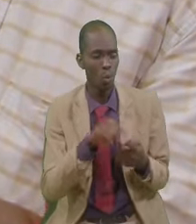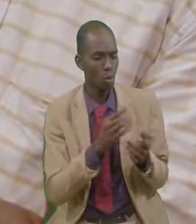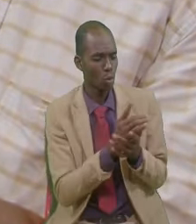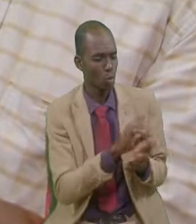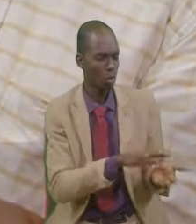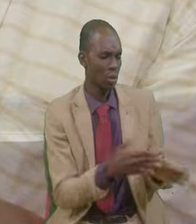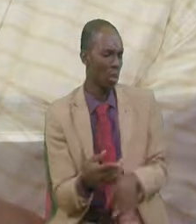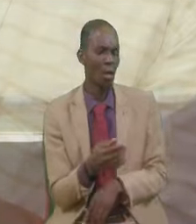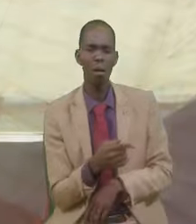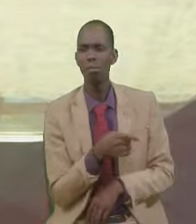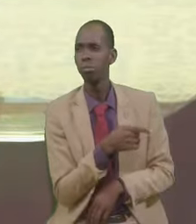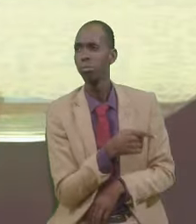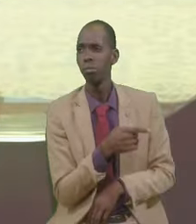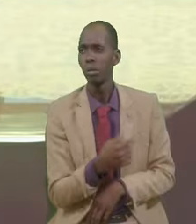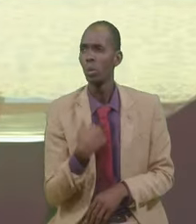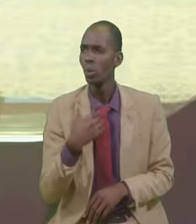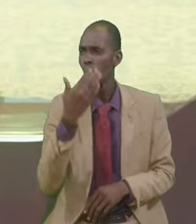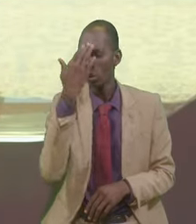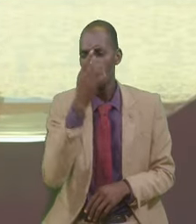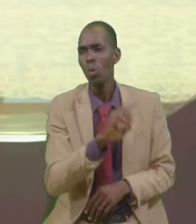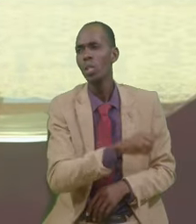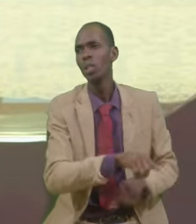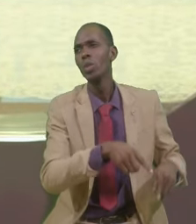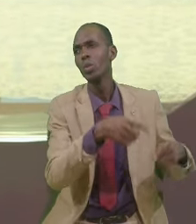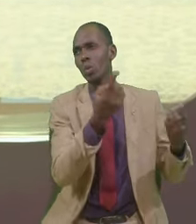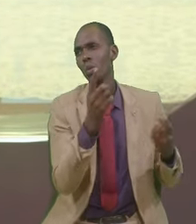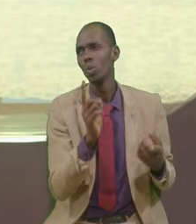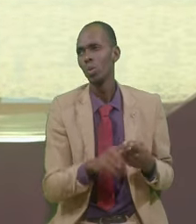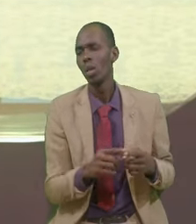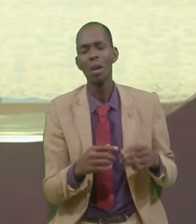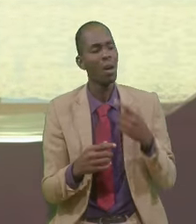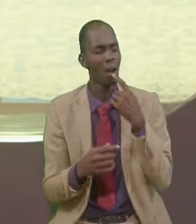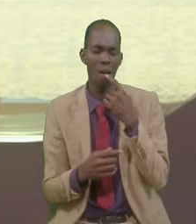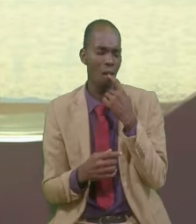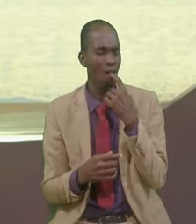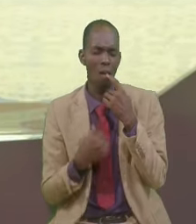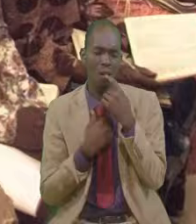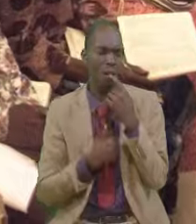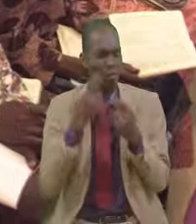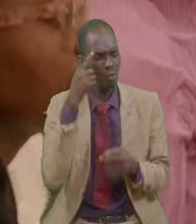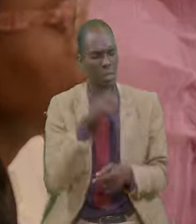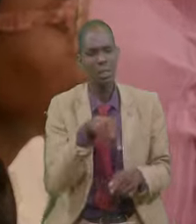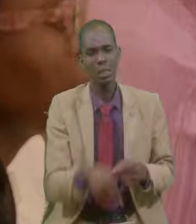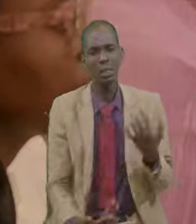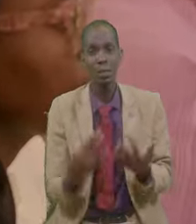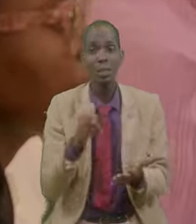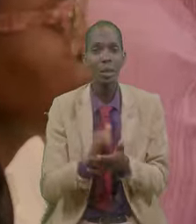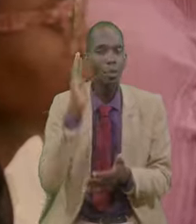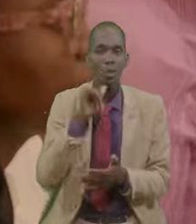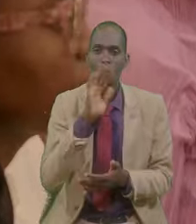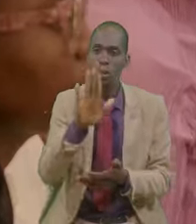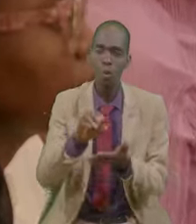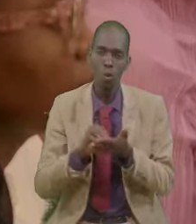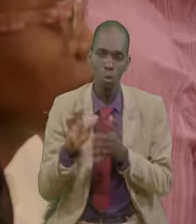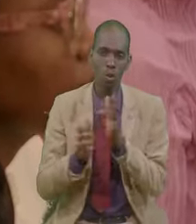say, that man, we know where he has gone. And they put their finger in their mouth, that will not be your Lord. Tonight,